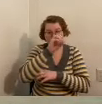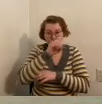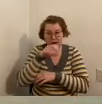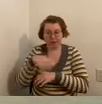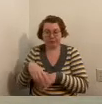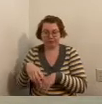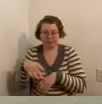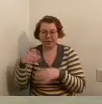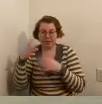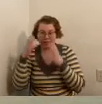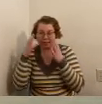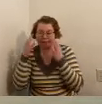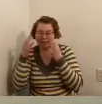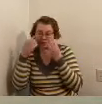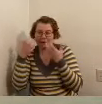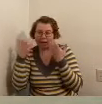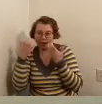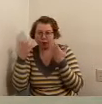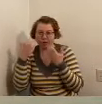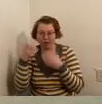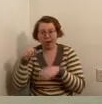came down through here